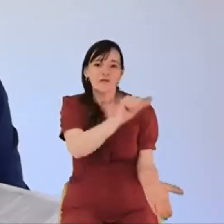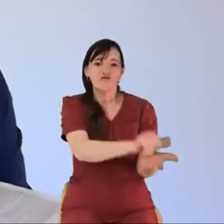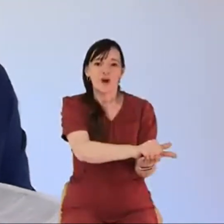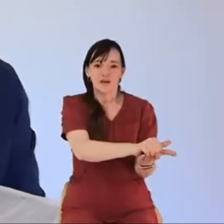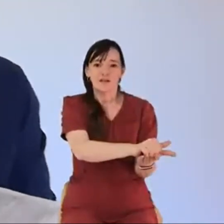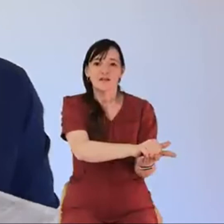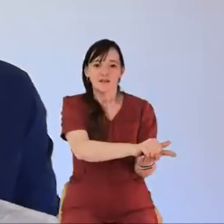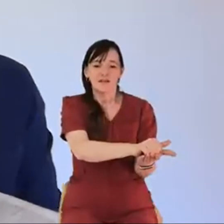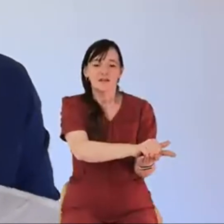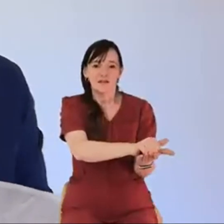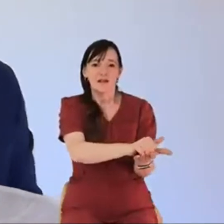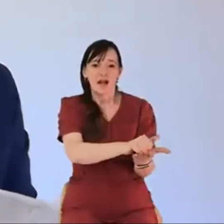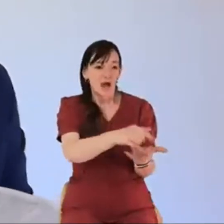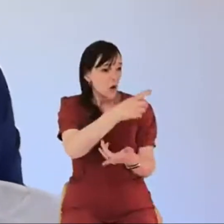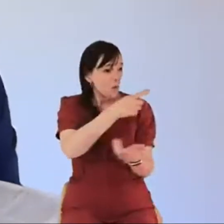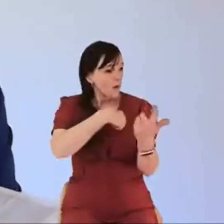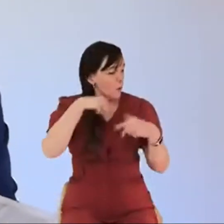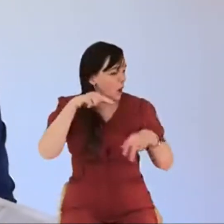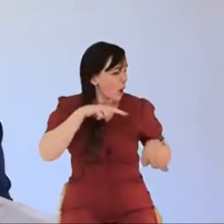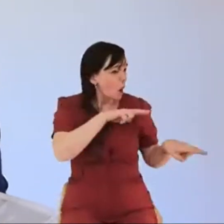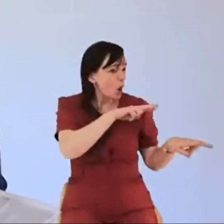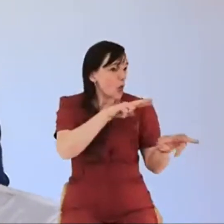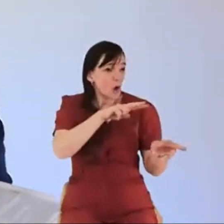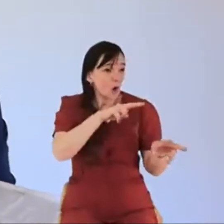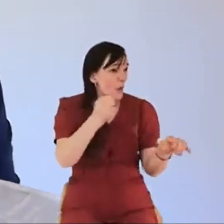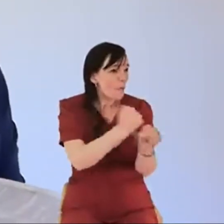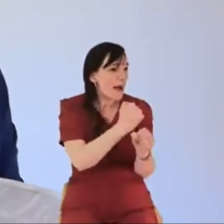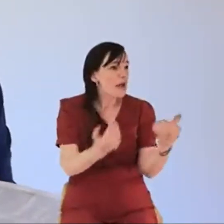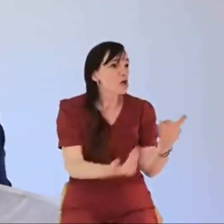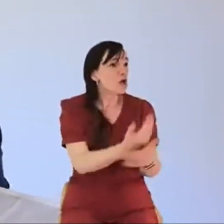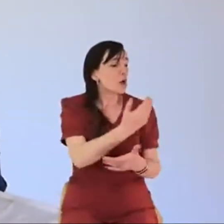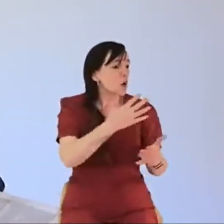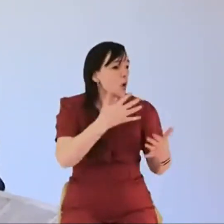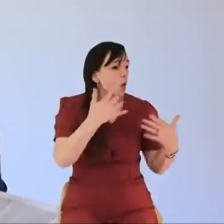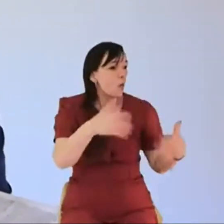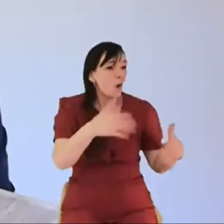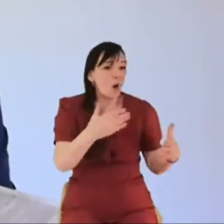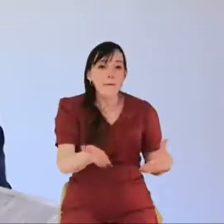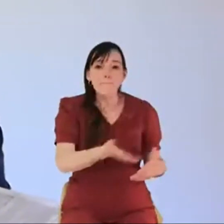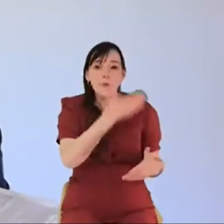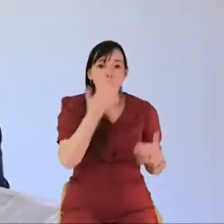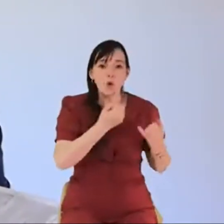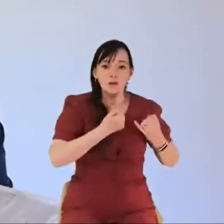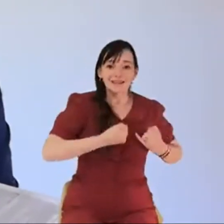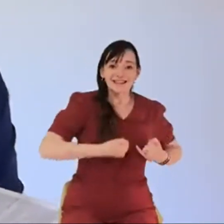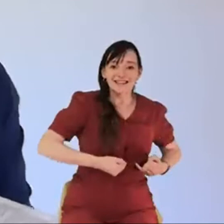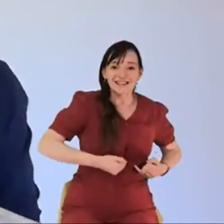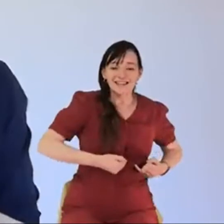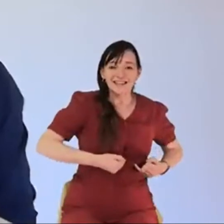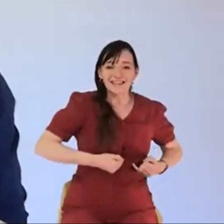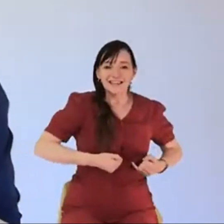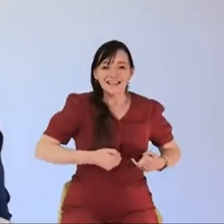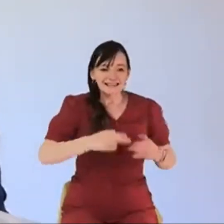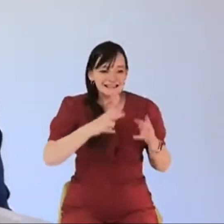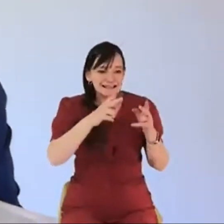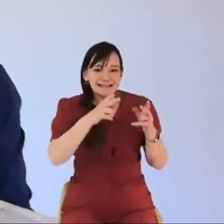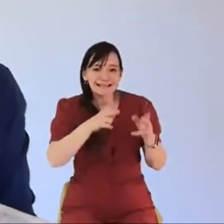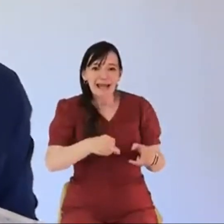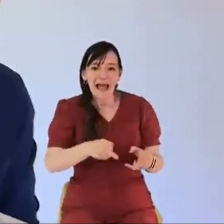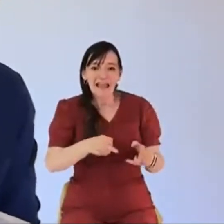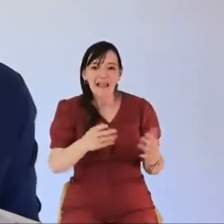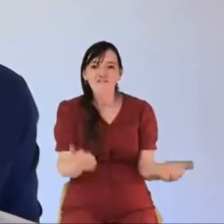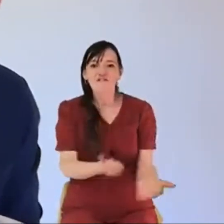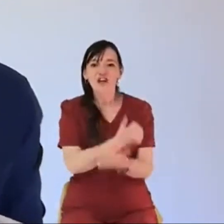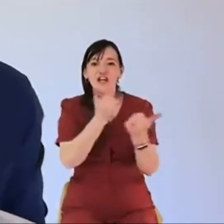be And we will look at the world made new And we'll see it as a world without disease A world without death